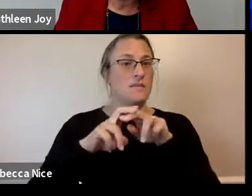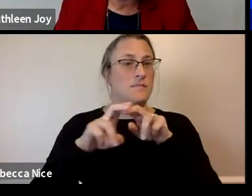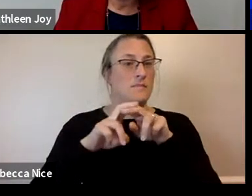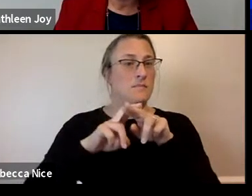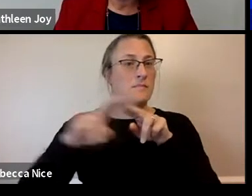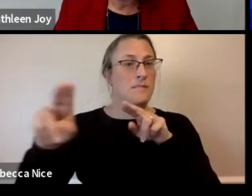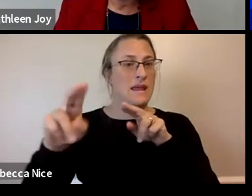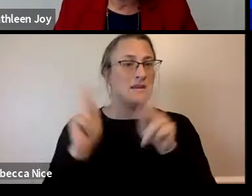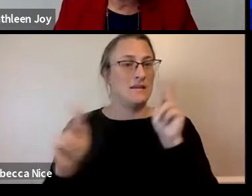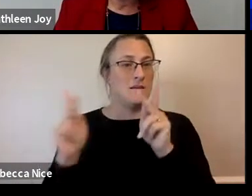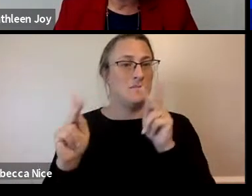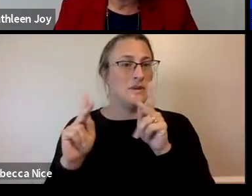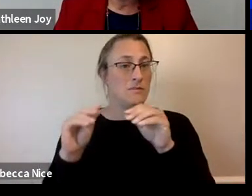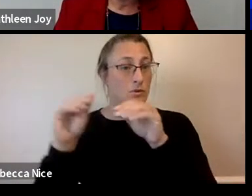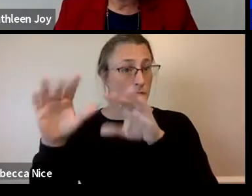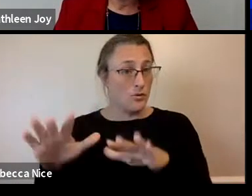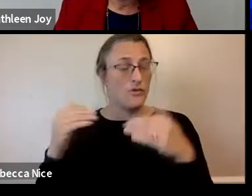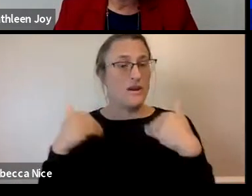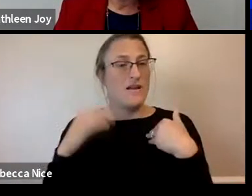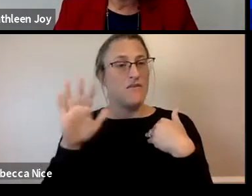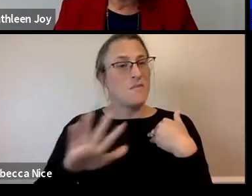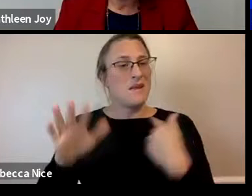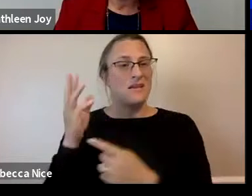would be about 16.8%,